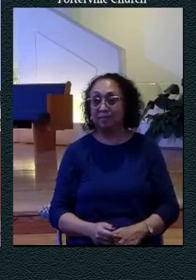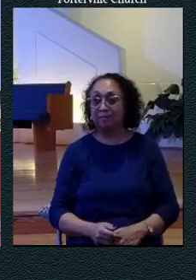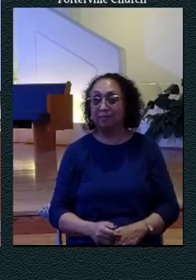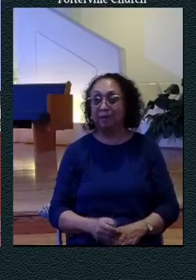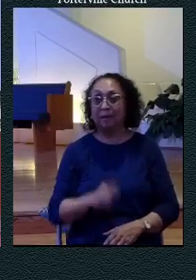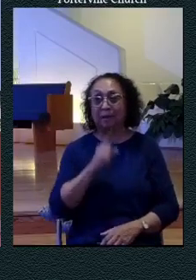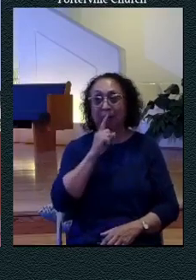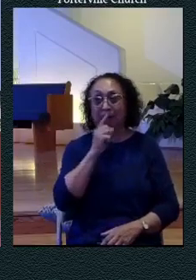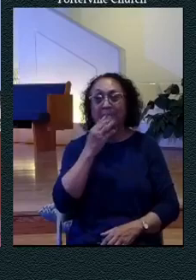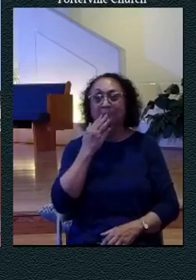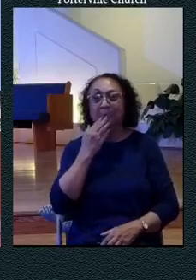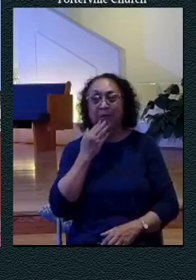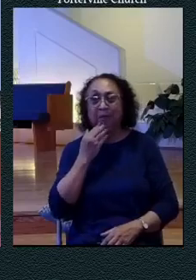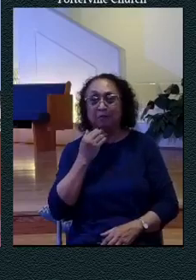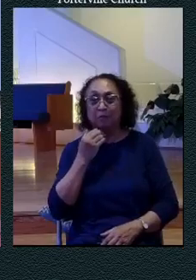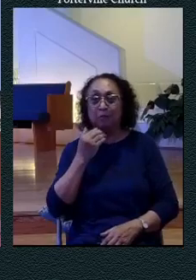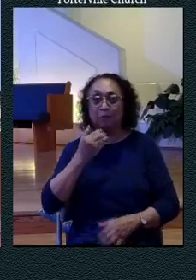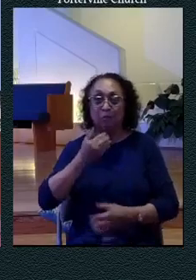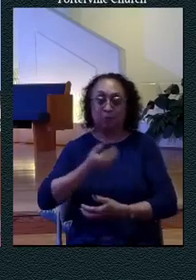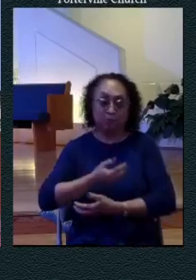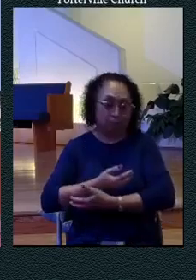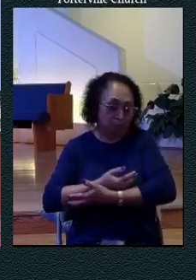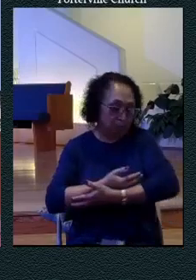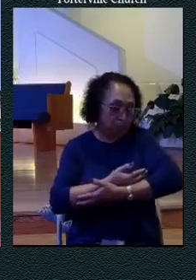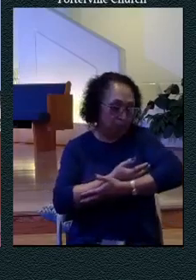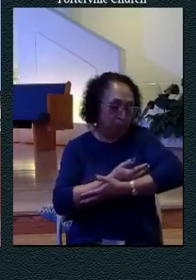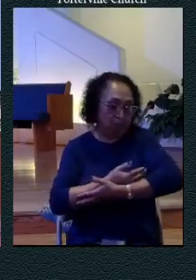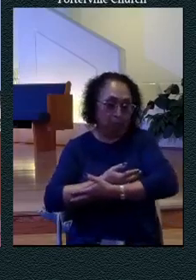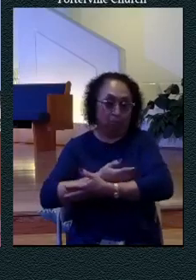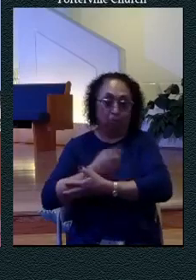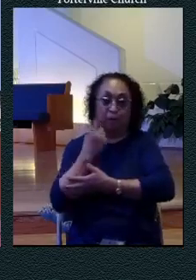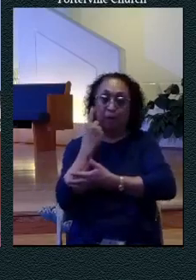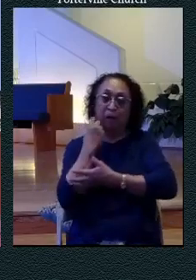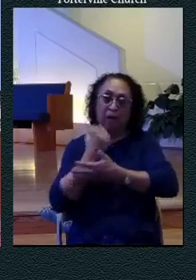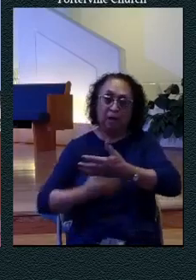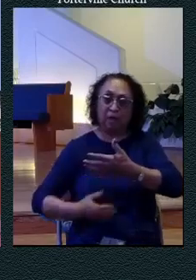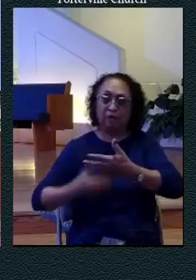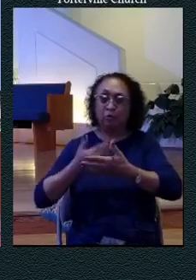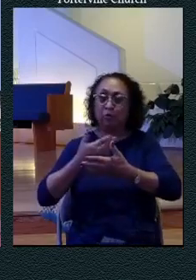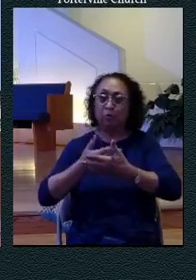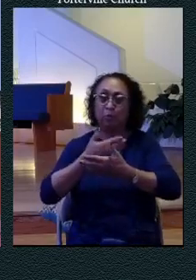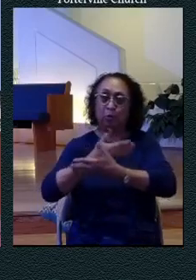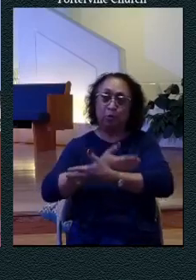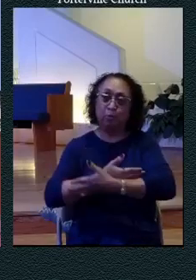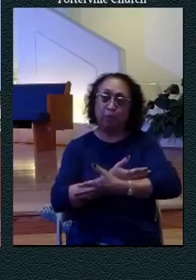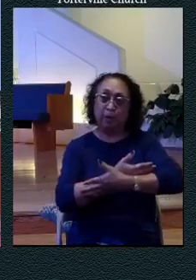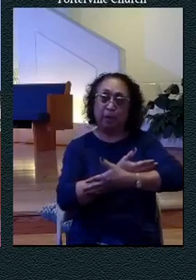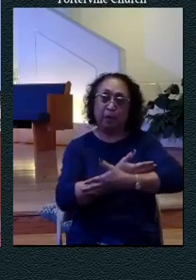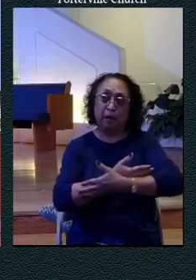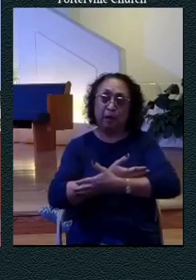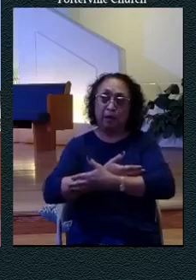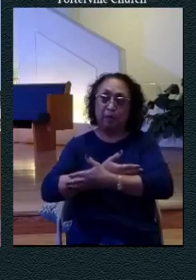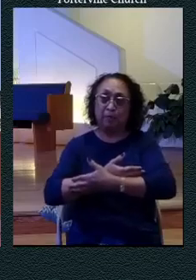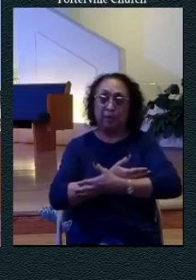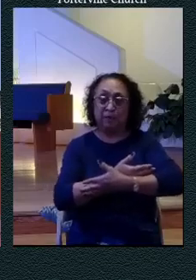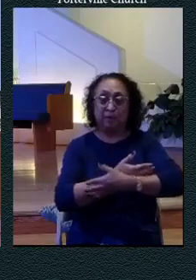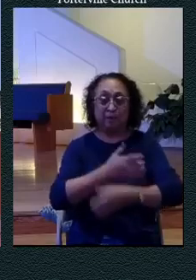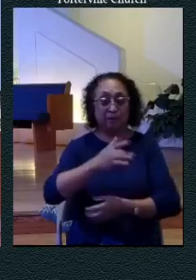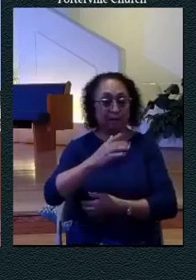lives. How sweet a note a newborn